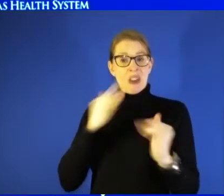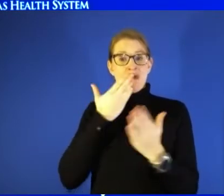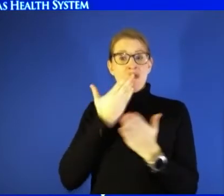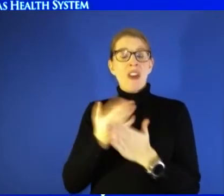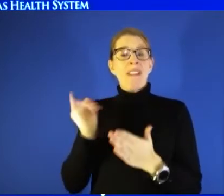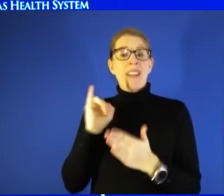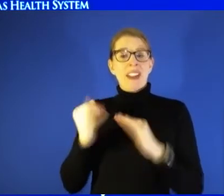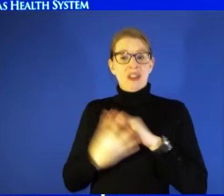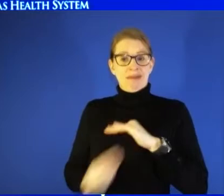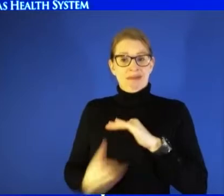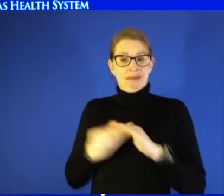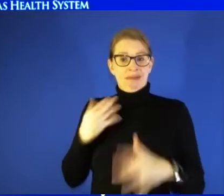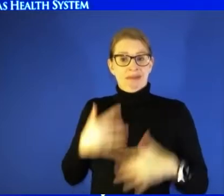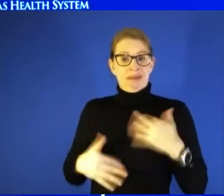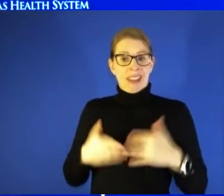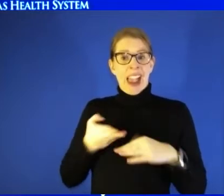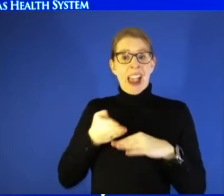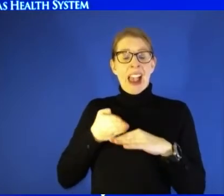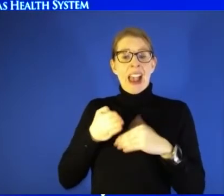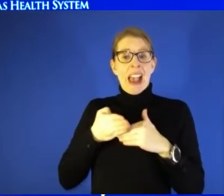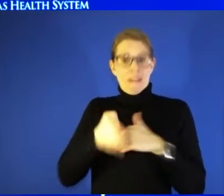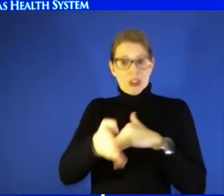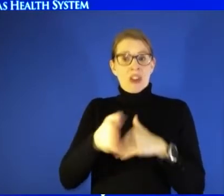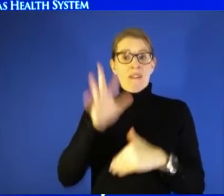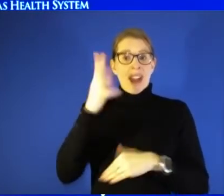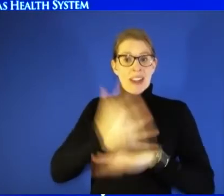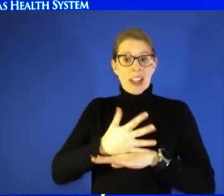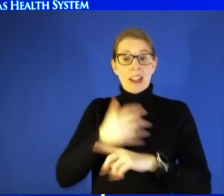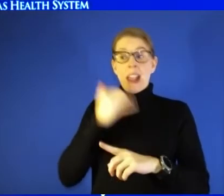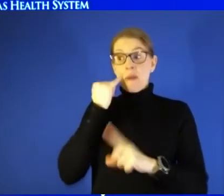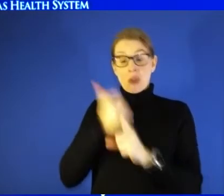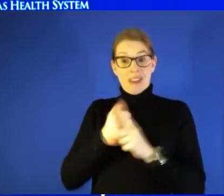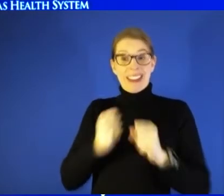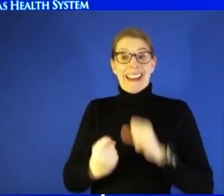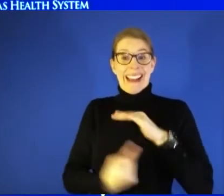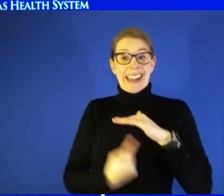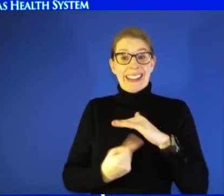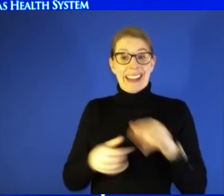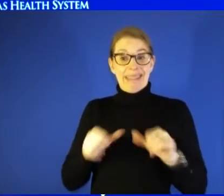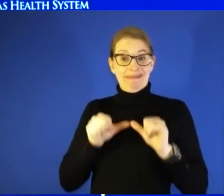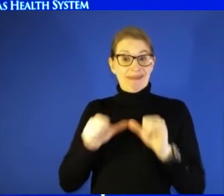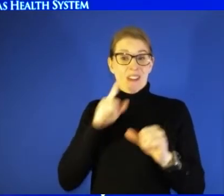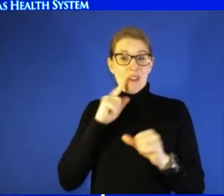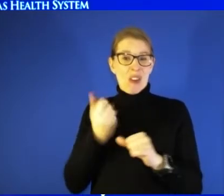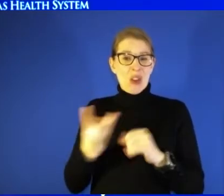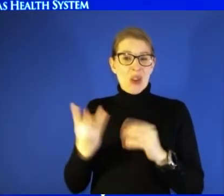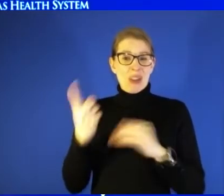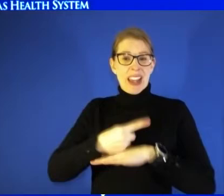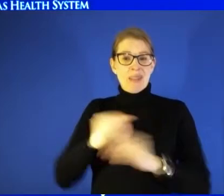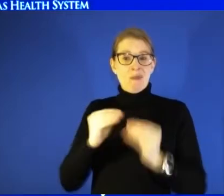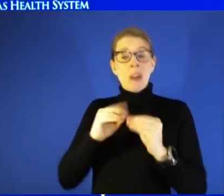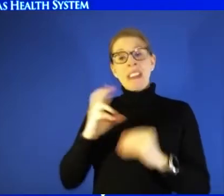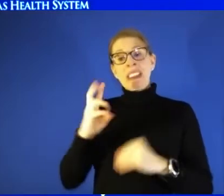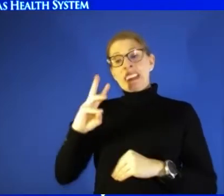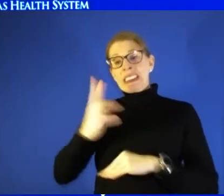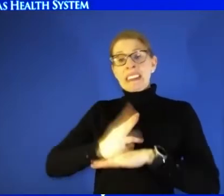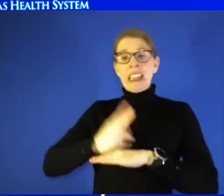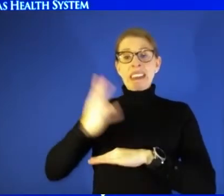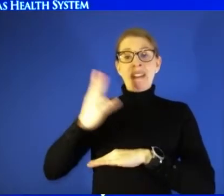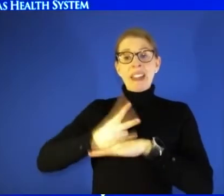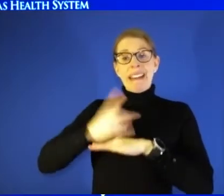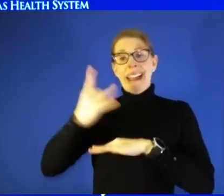at that 5 days. So if at all you can stay isolated for a few days longer, say 6, 7, 8 days, that